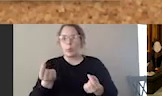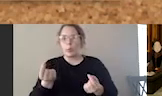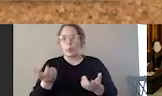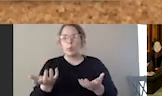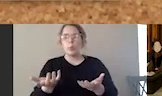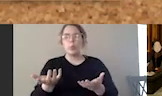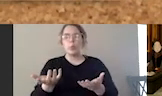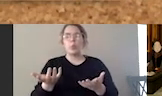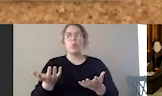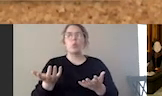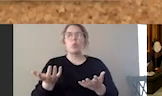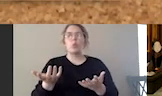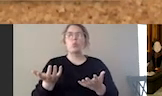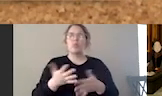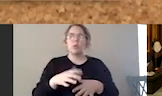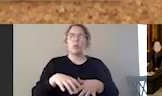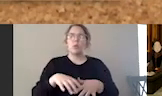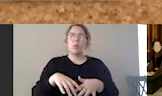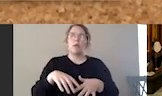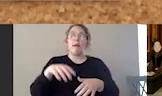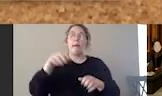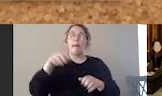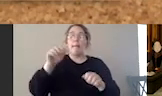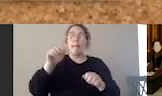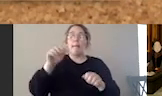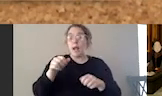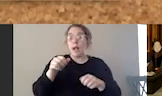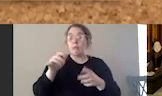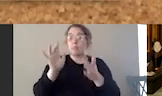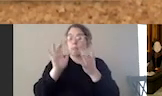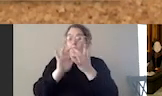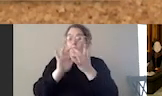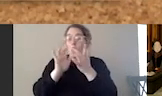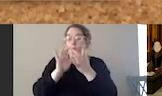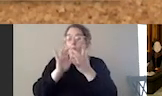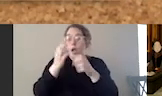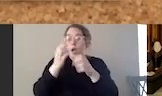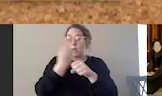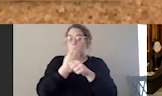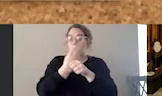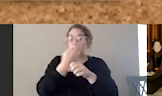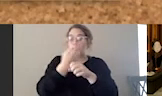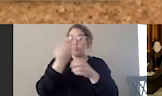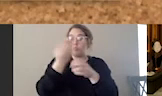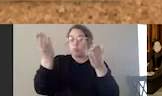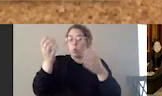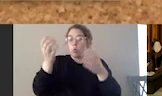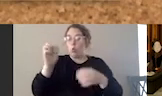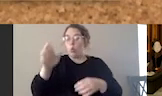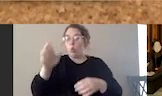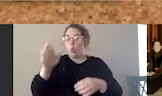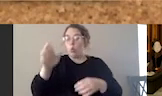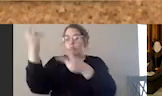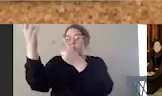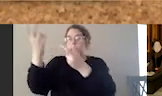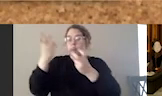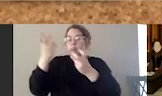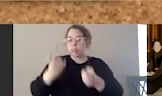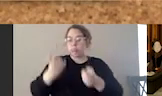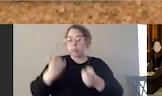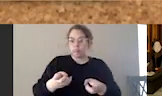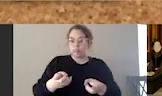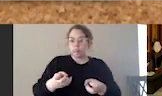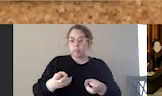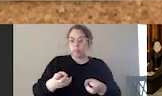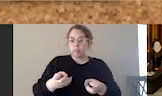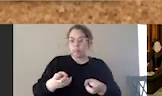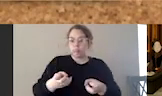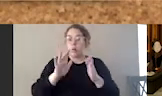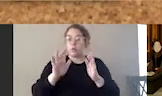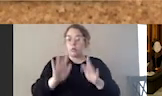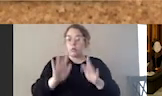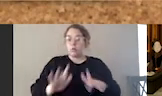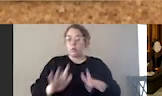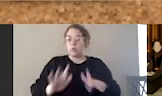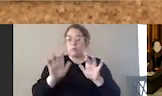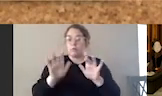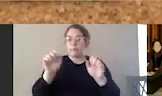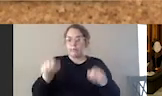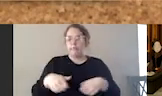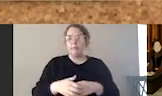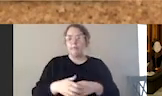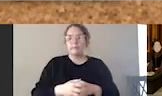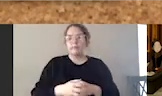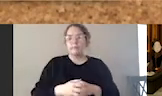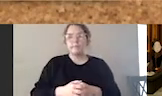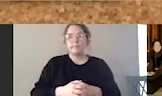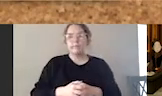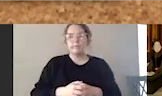either use it online or you can download the program onto your computer. I'm going to use it online. I'm going to skip